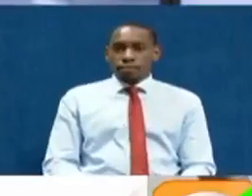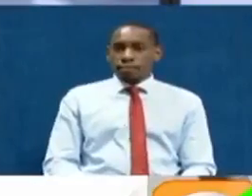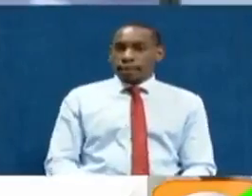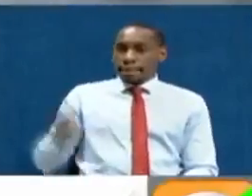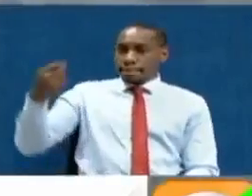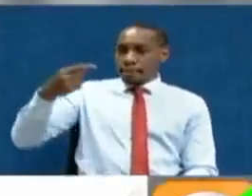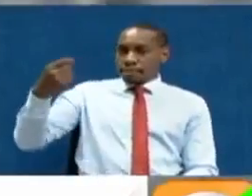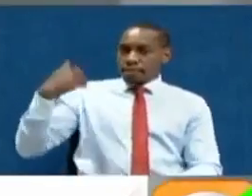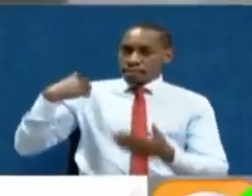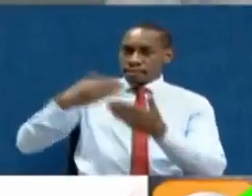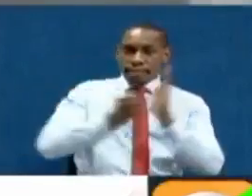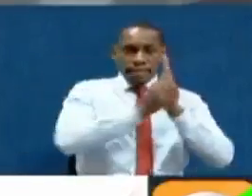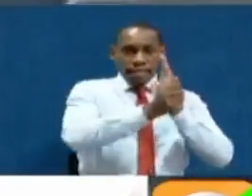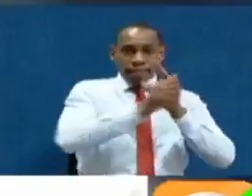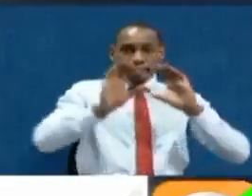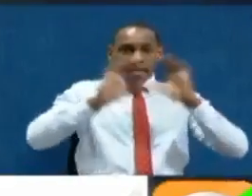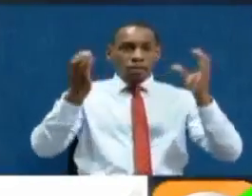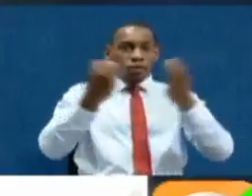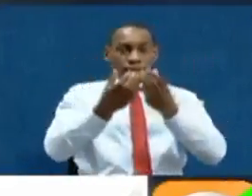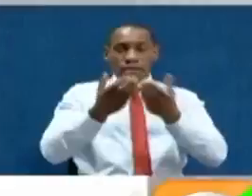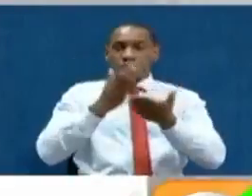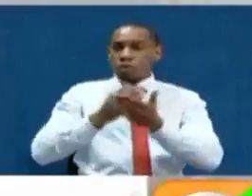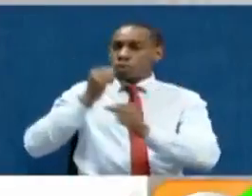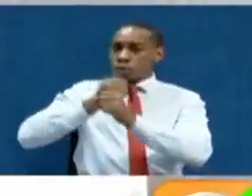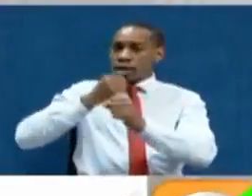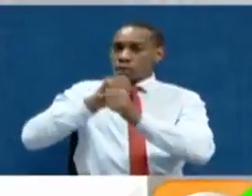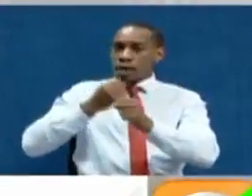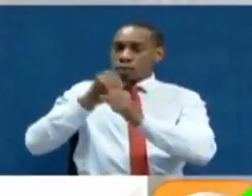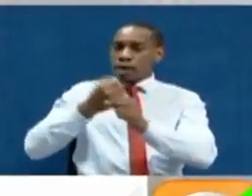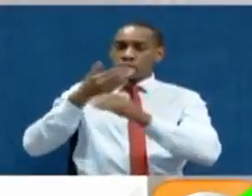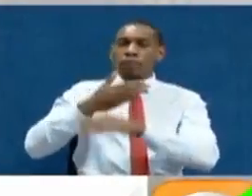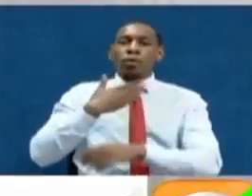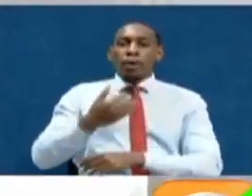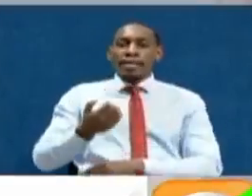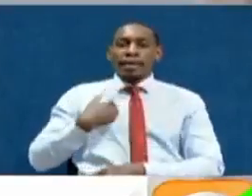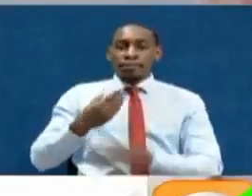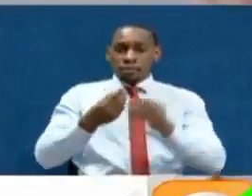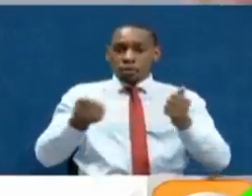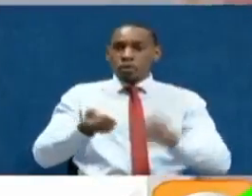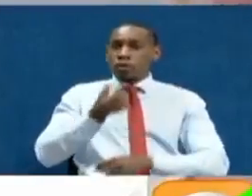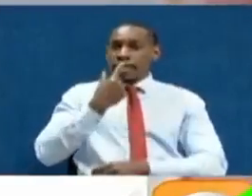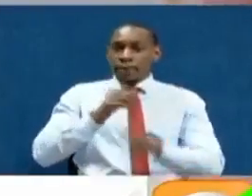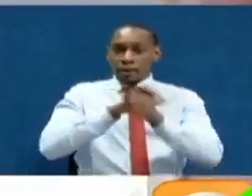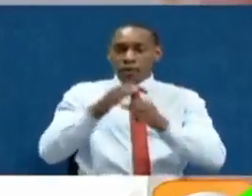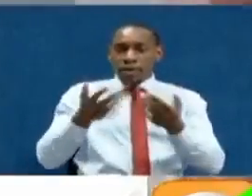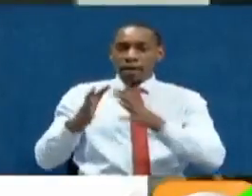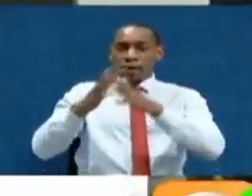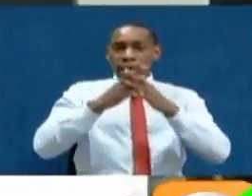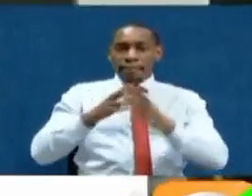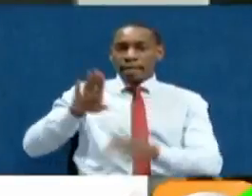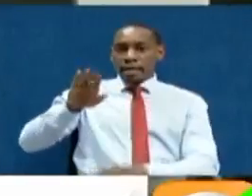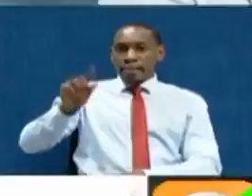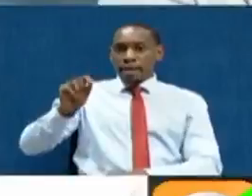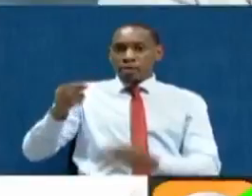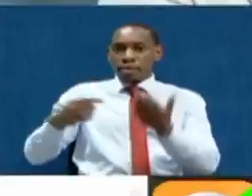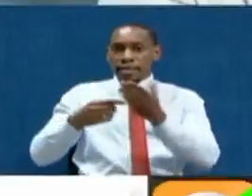For months now, scientists around the world have been in a race to find an effective COVID-19 vaccine. And now the U.S. biotech